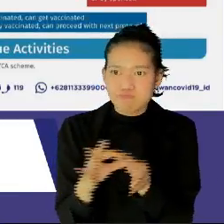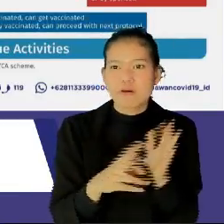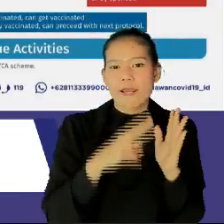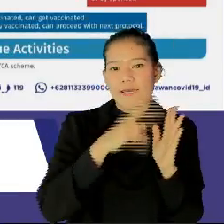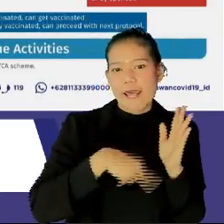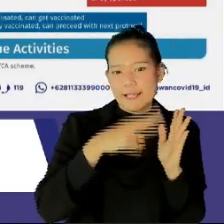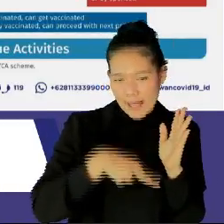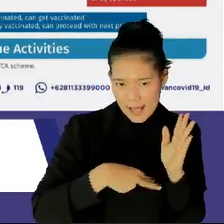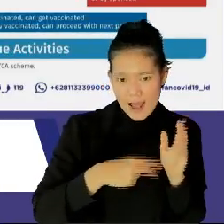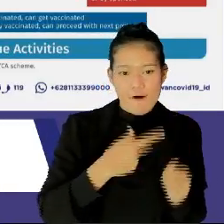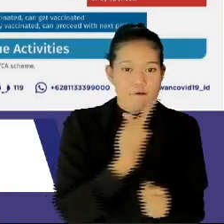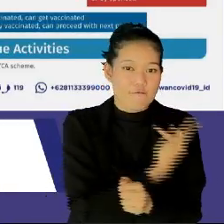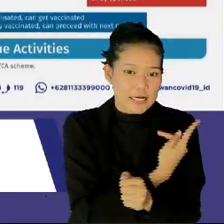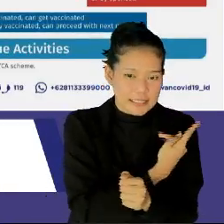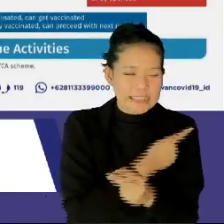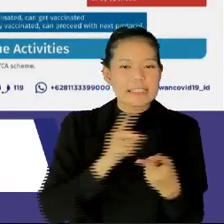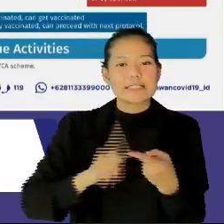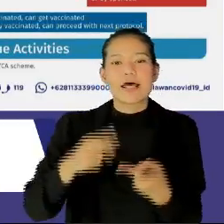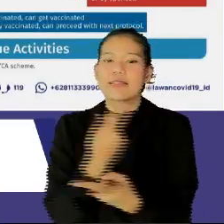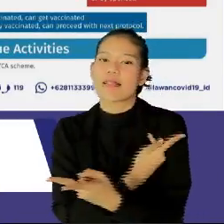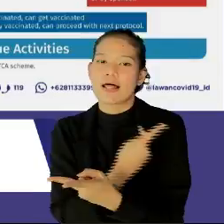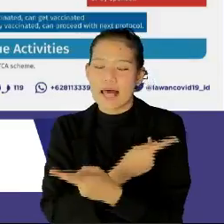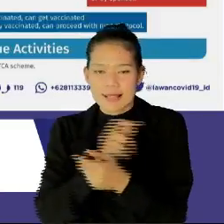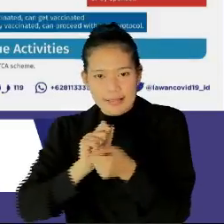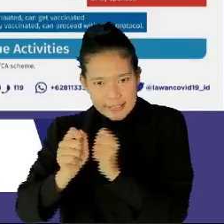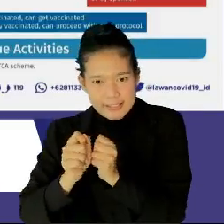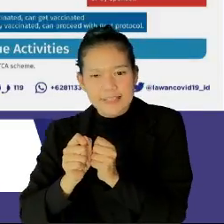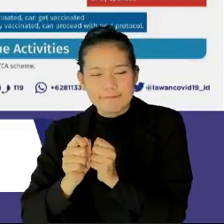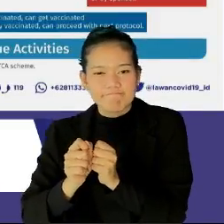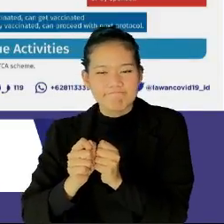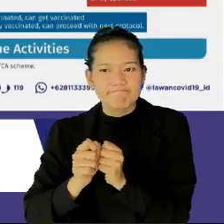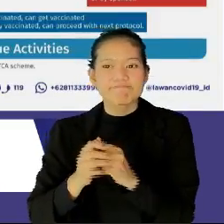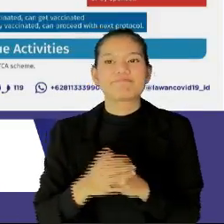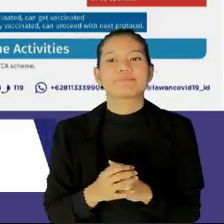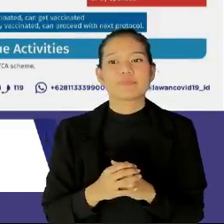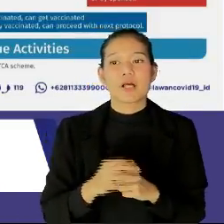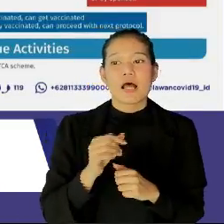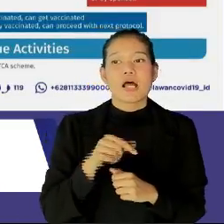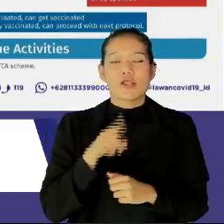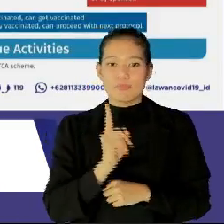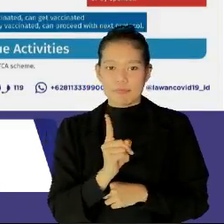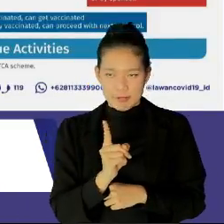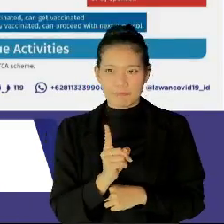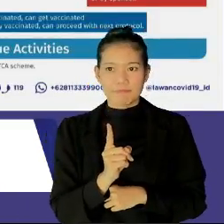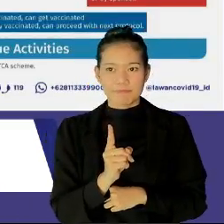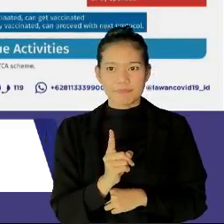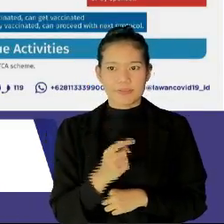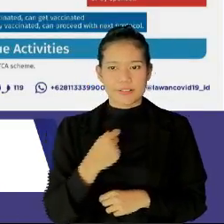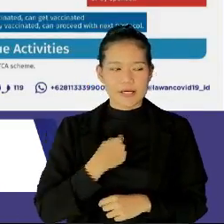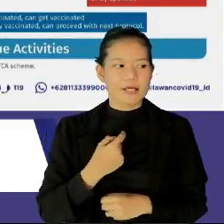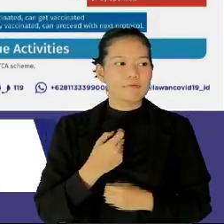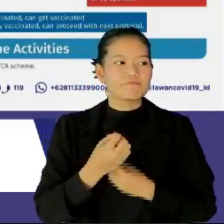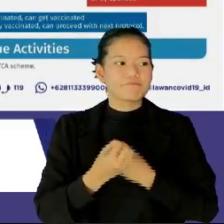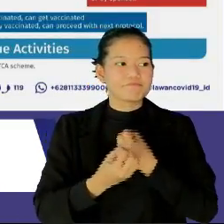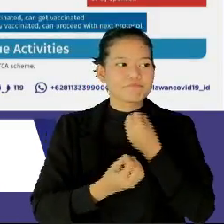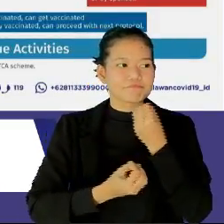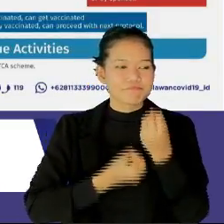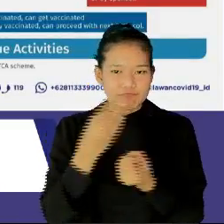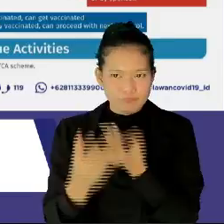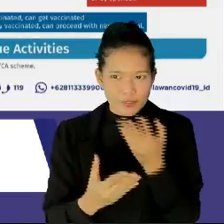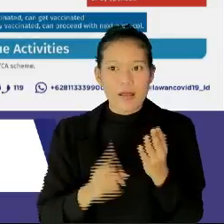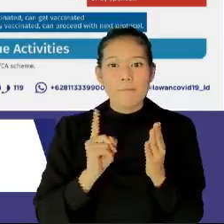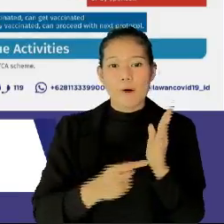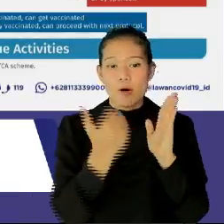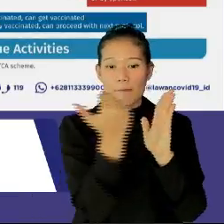with testing data in the new All Records system. For this reason, I must reiterate that